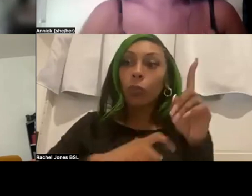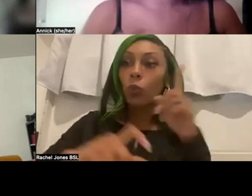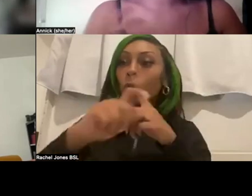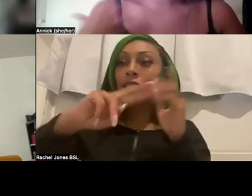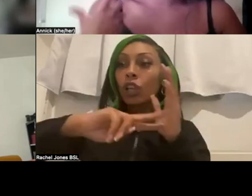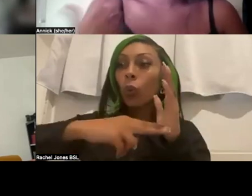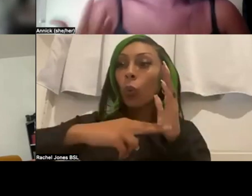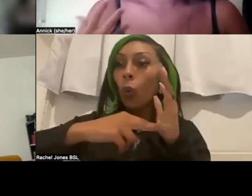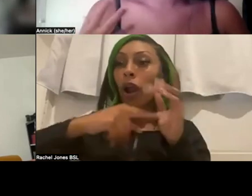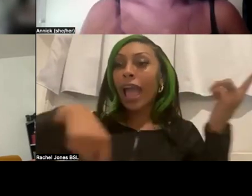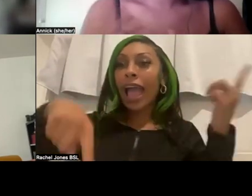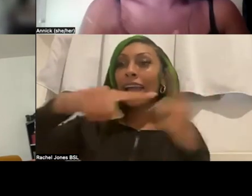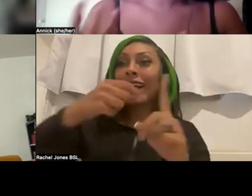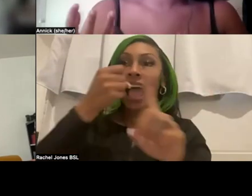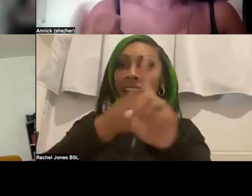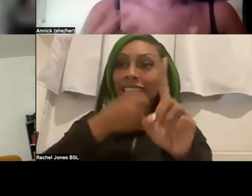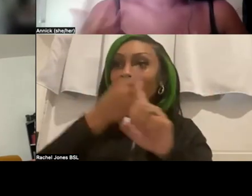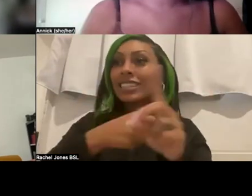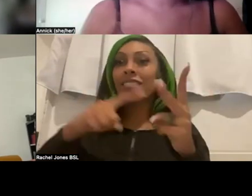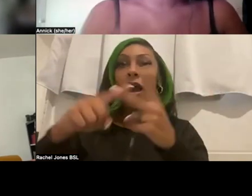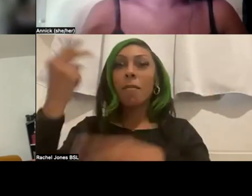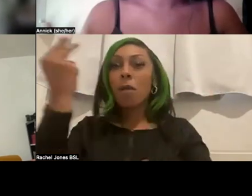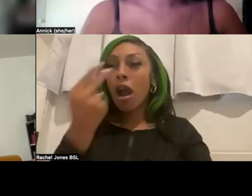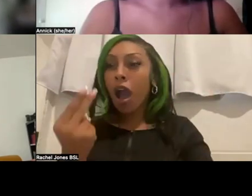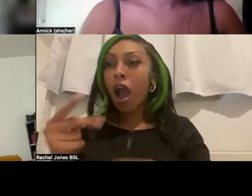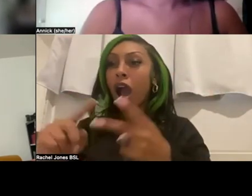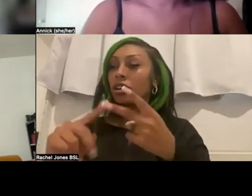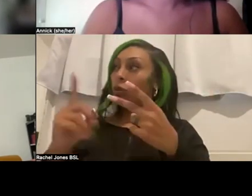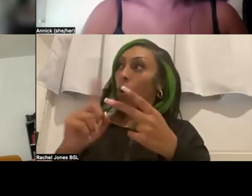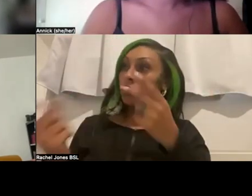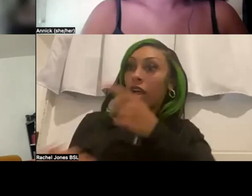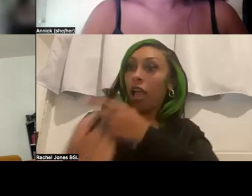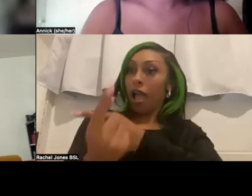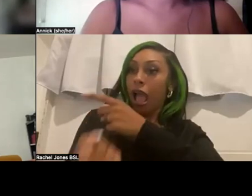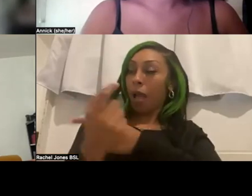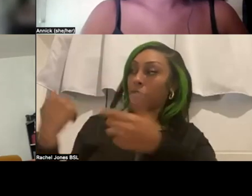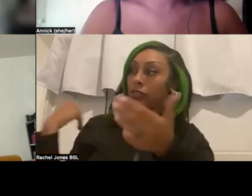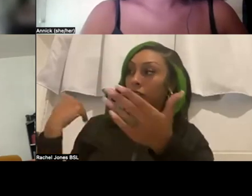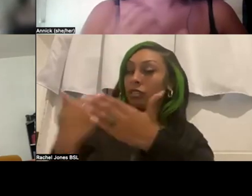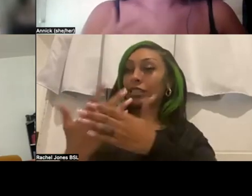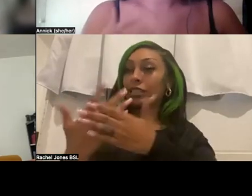organizing activism, what sort of art work had come out of the